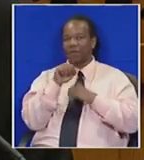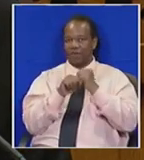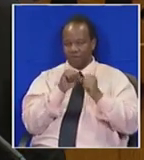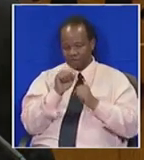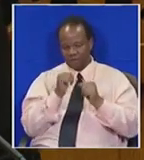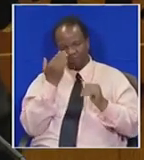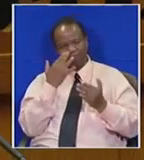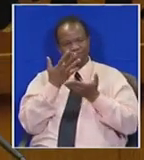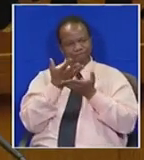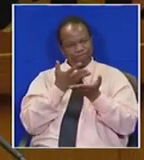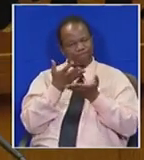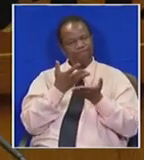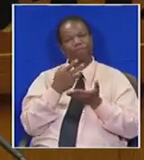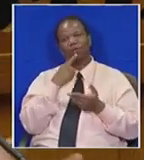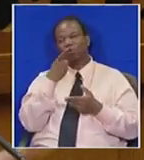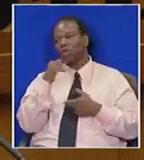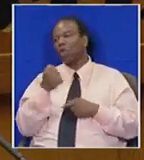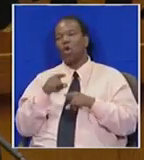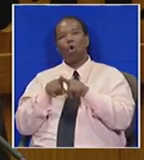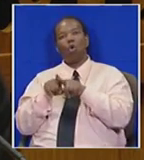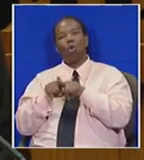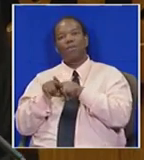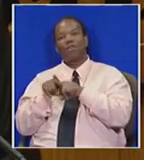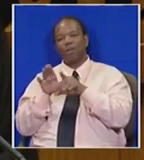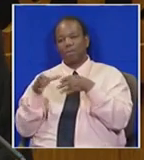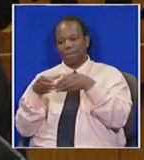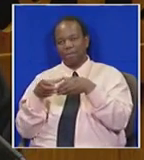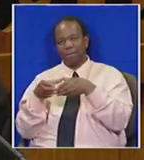considered by the Competition Tribunal. To support